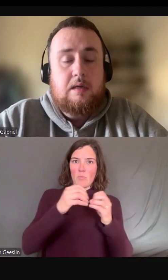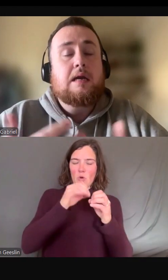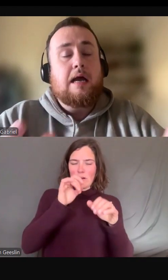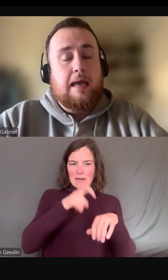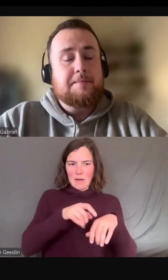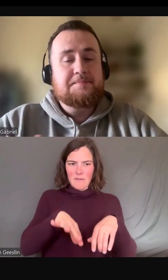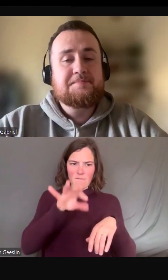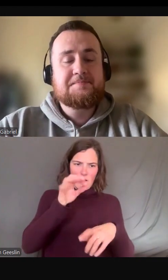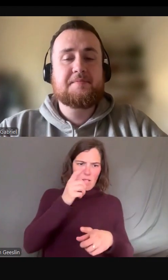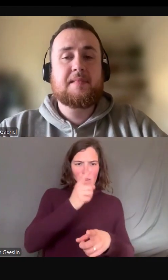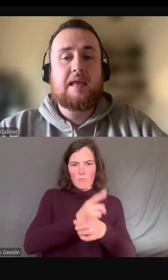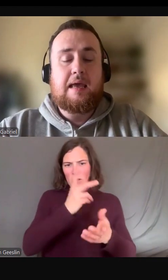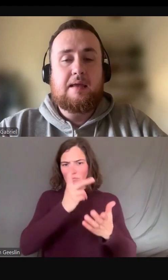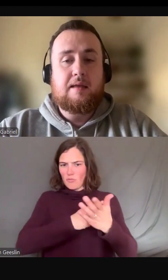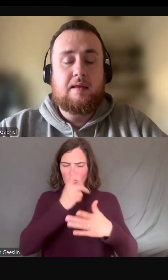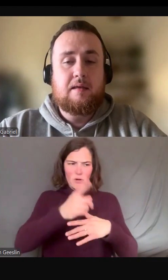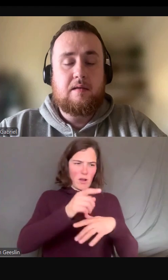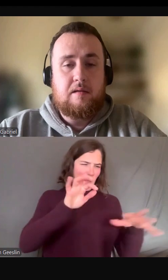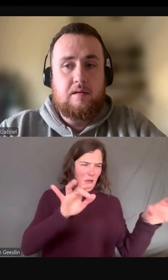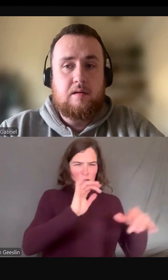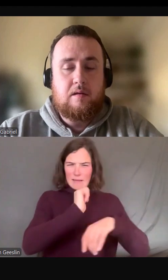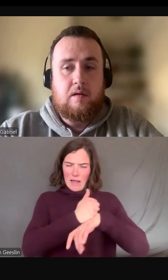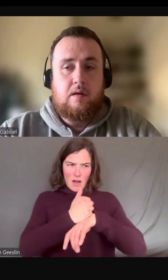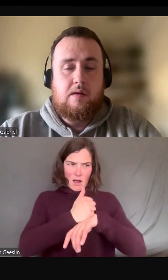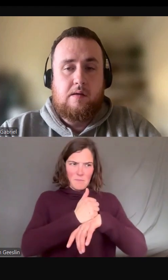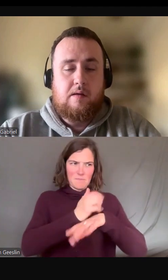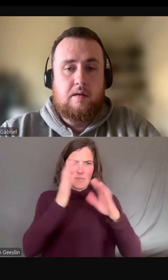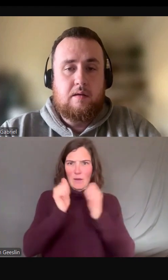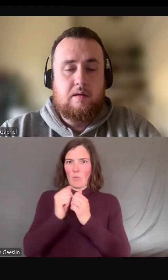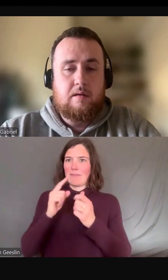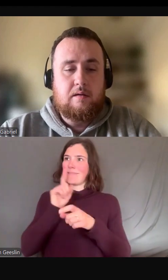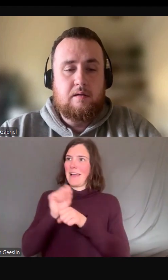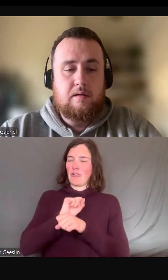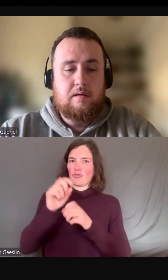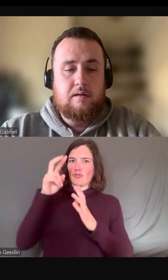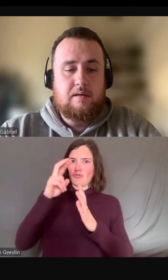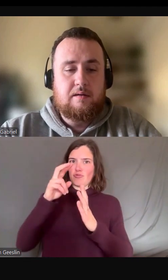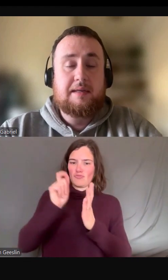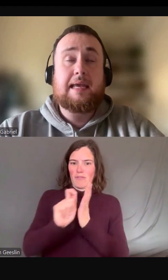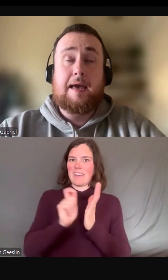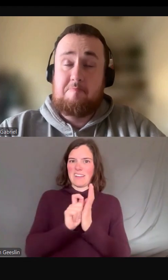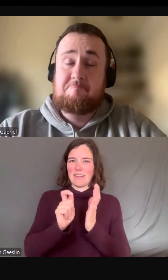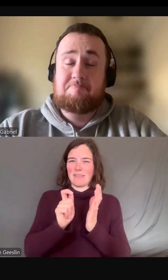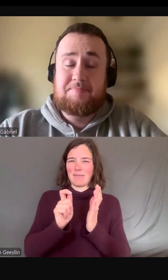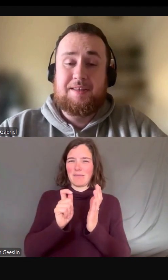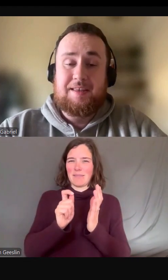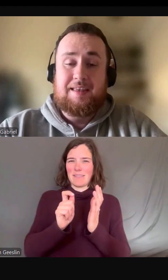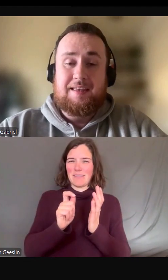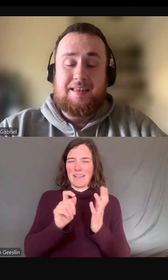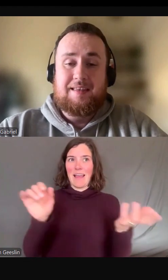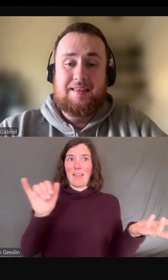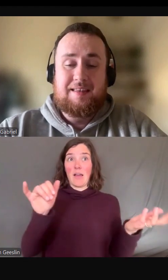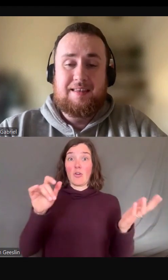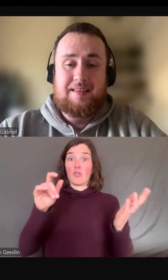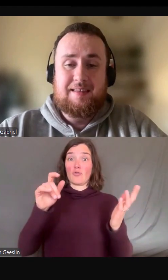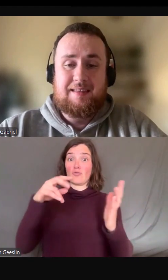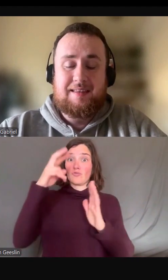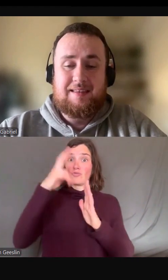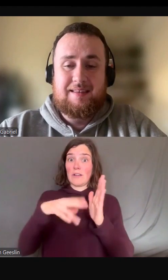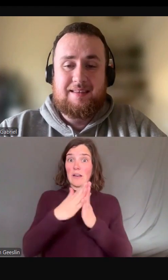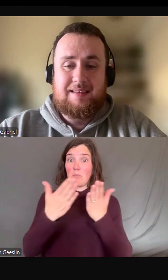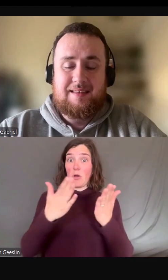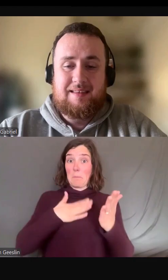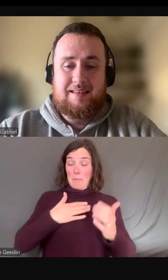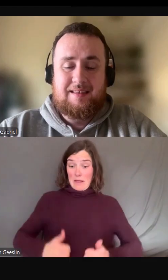And so, I it's like reading a book. I mean, yeah, I've read 3 books in my life,